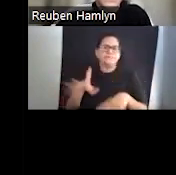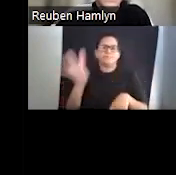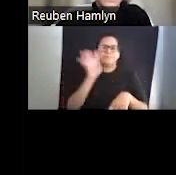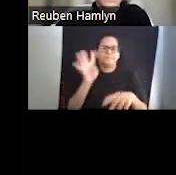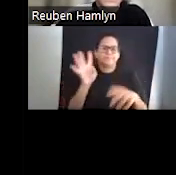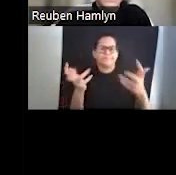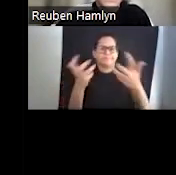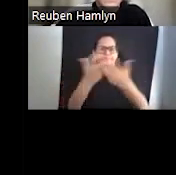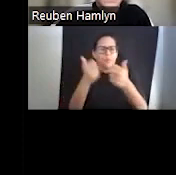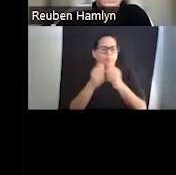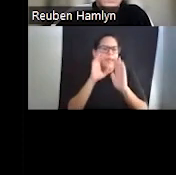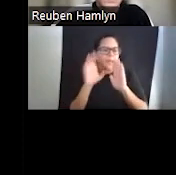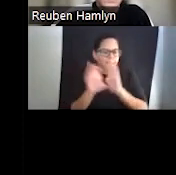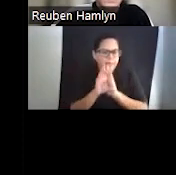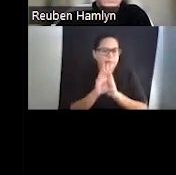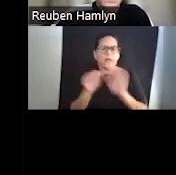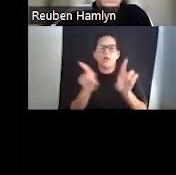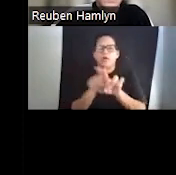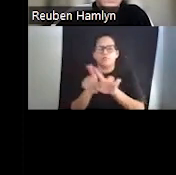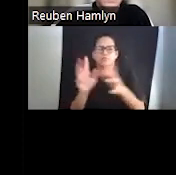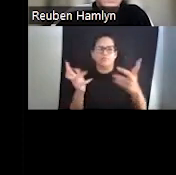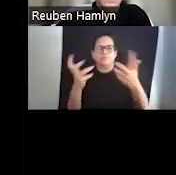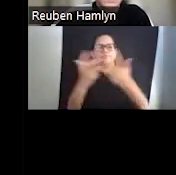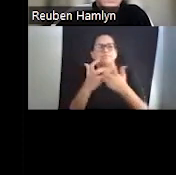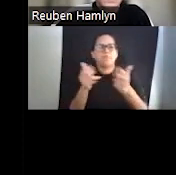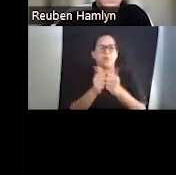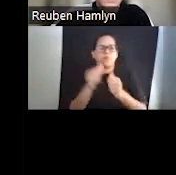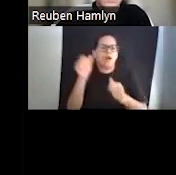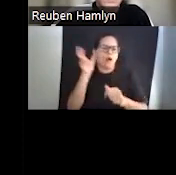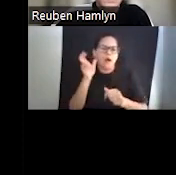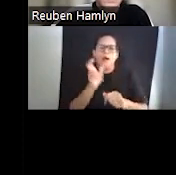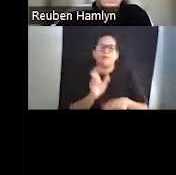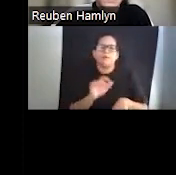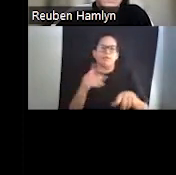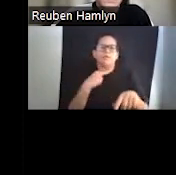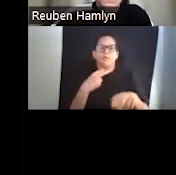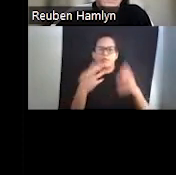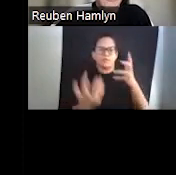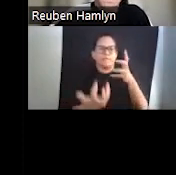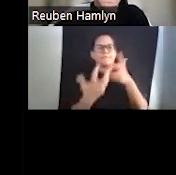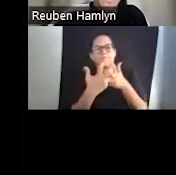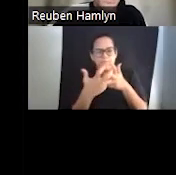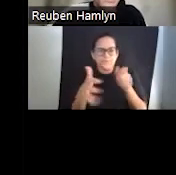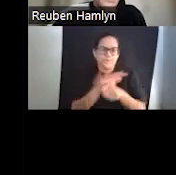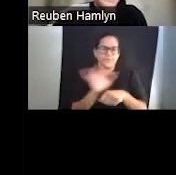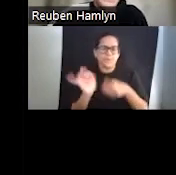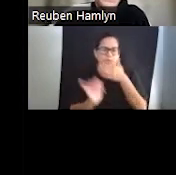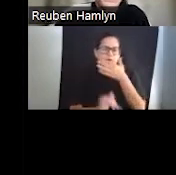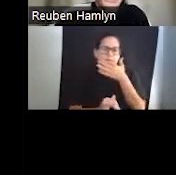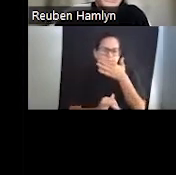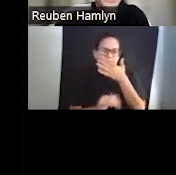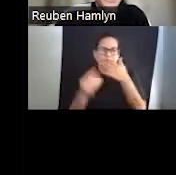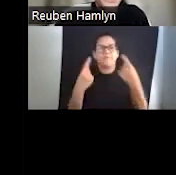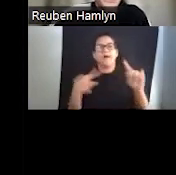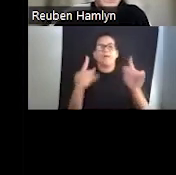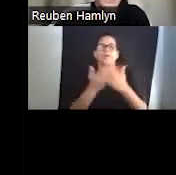of the image, but also created a composite of the audio. So the voices as well mask. And then the final clip